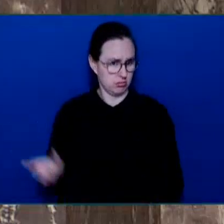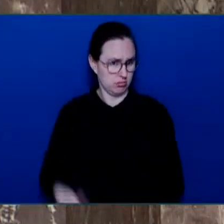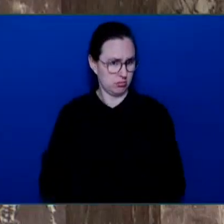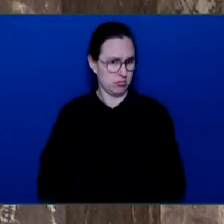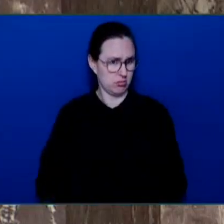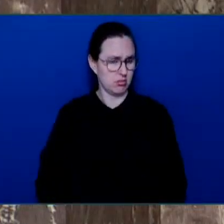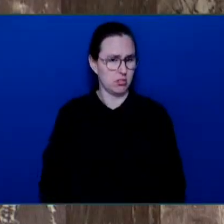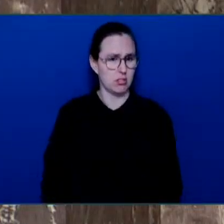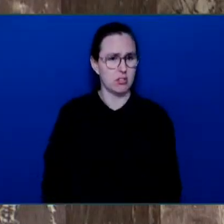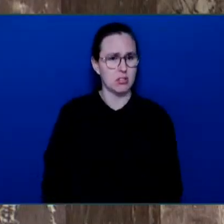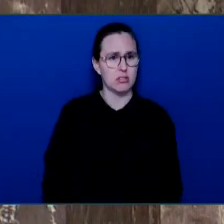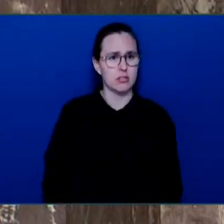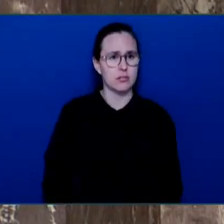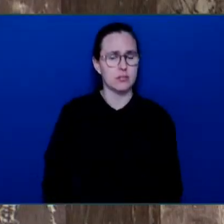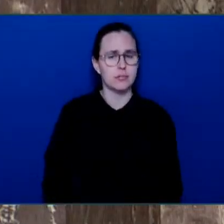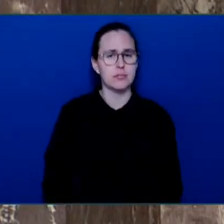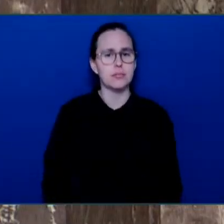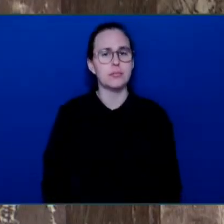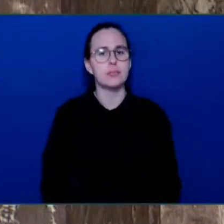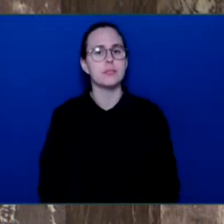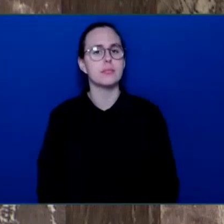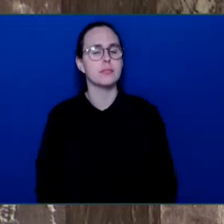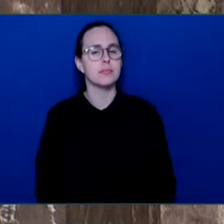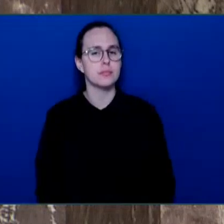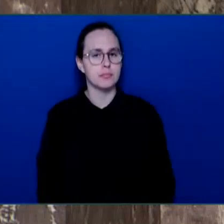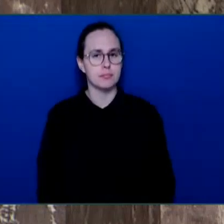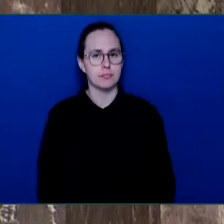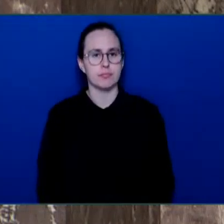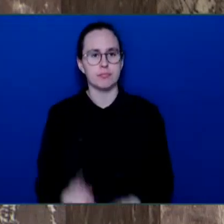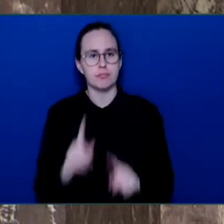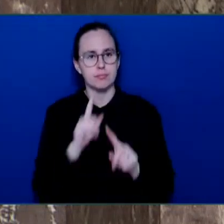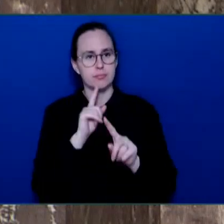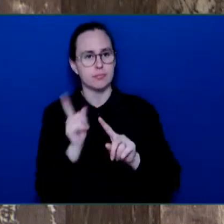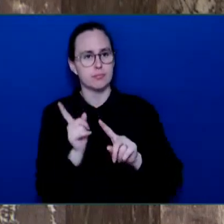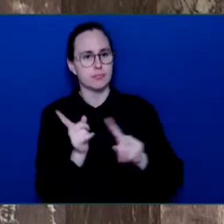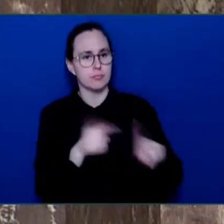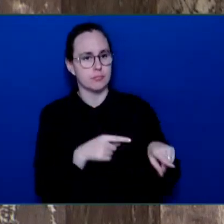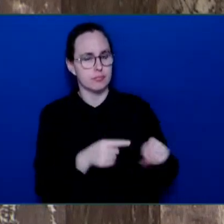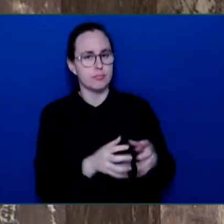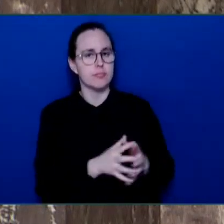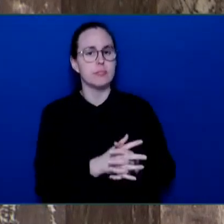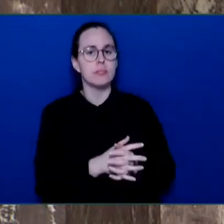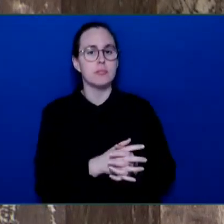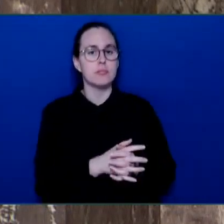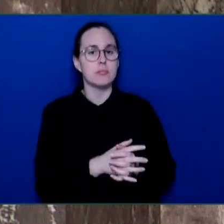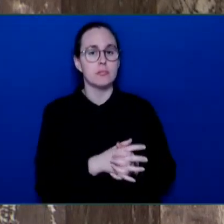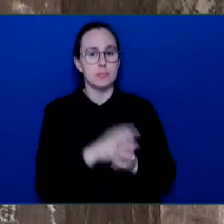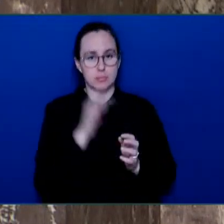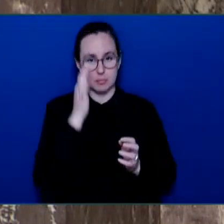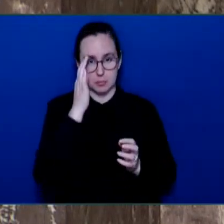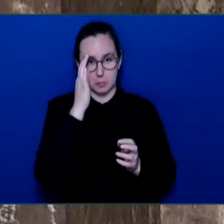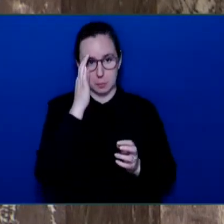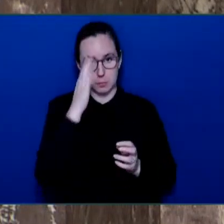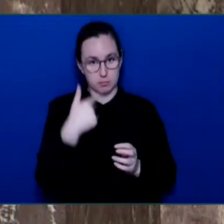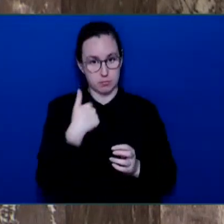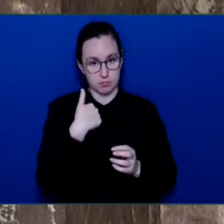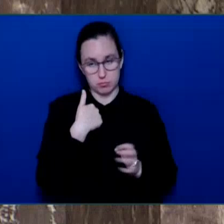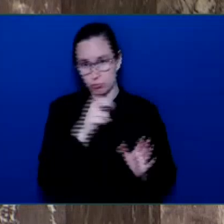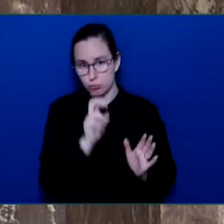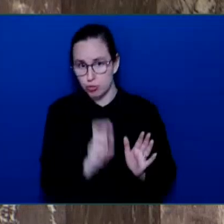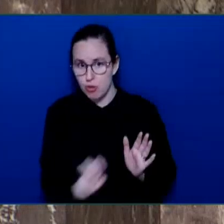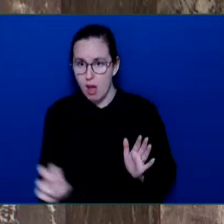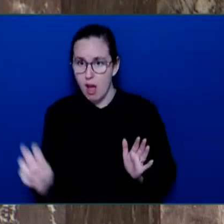I appreciate the question. And, when I travel throughout the communities, I hear from people who say, well, you know what, we